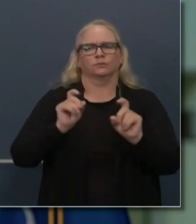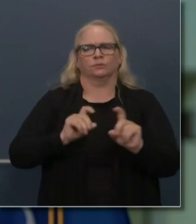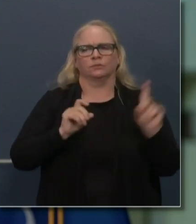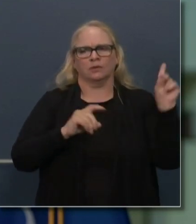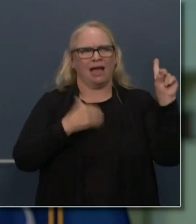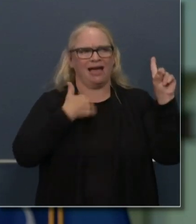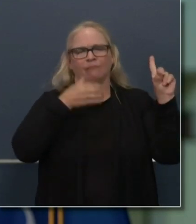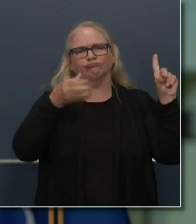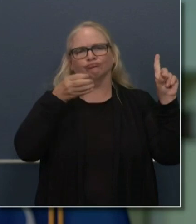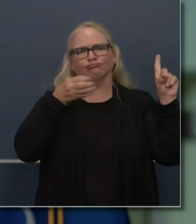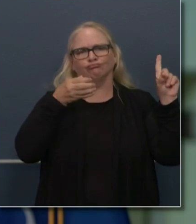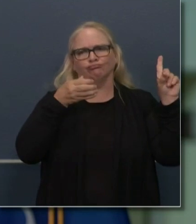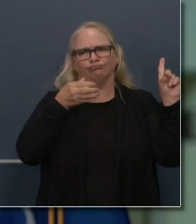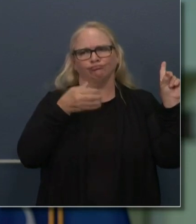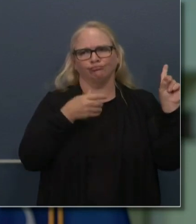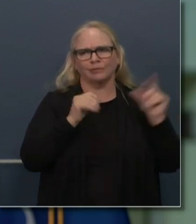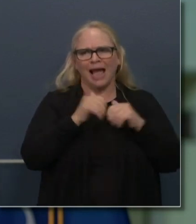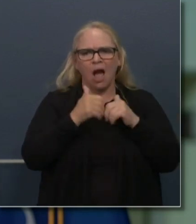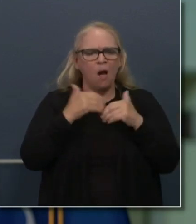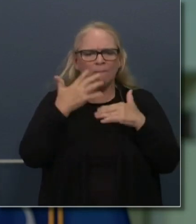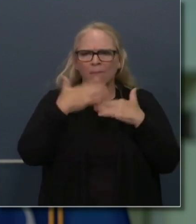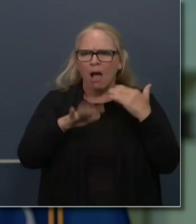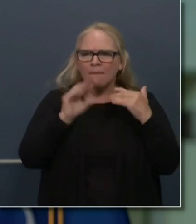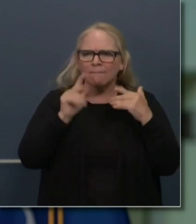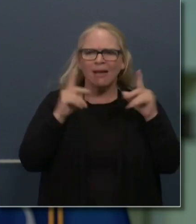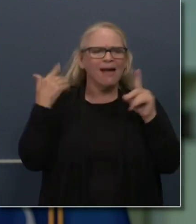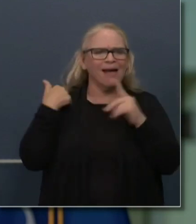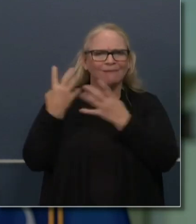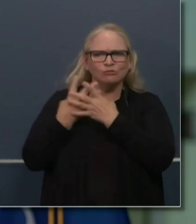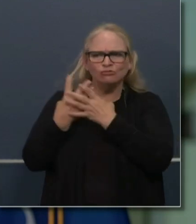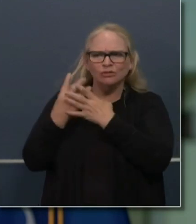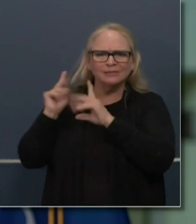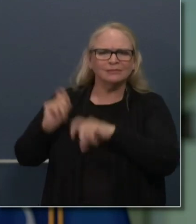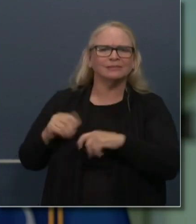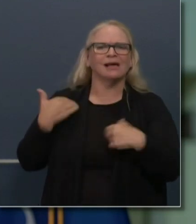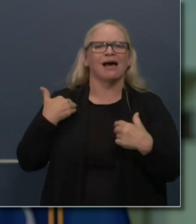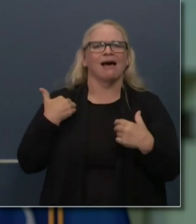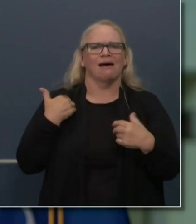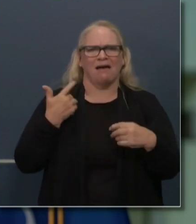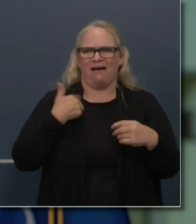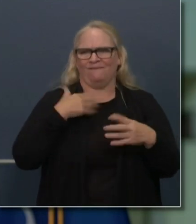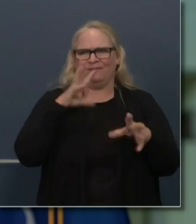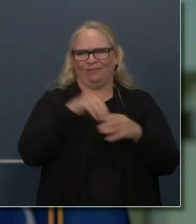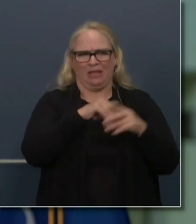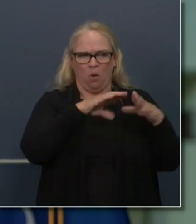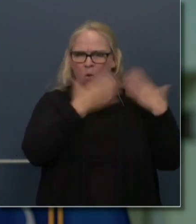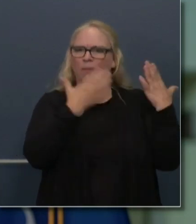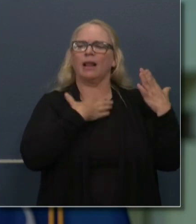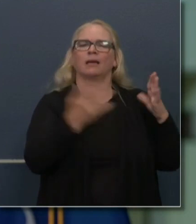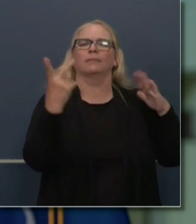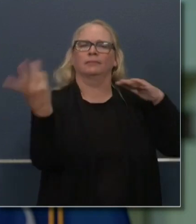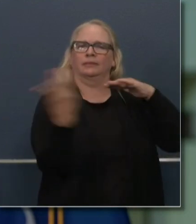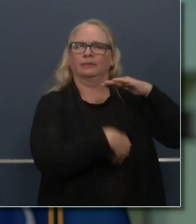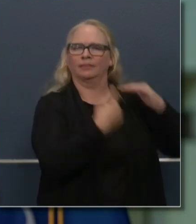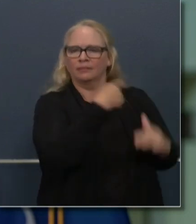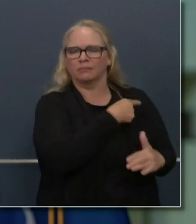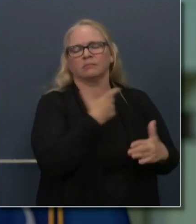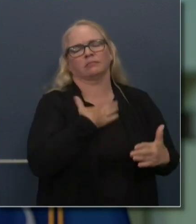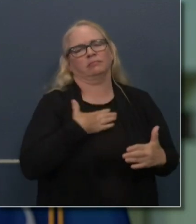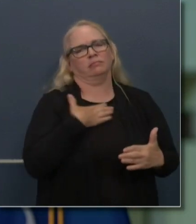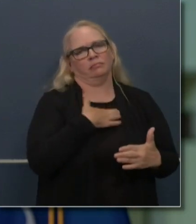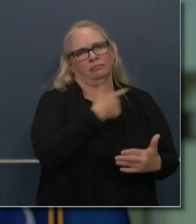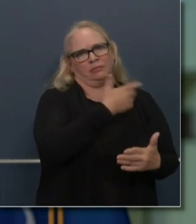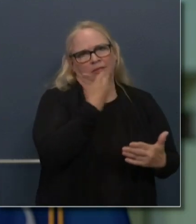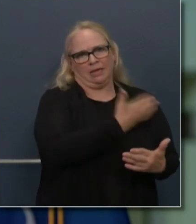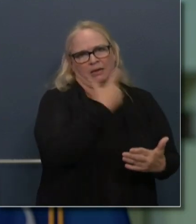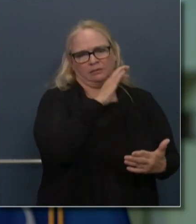Bank's been using it for years and years, that allows more individuals to be tested. You pool those samples together. They provided up to